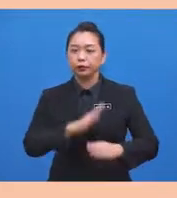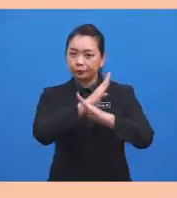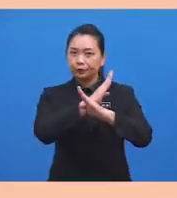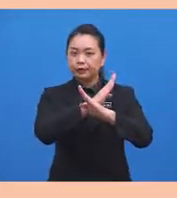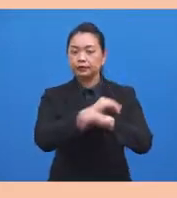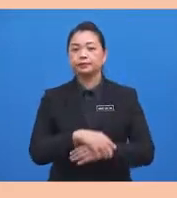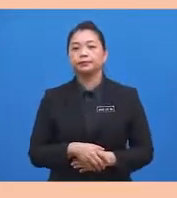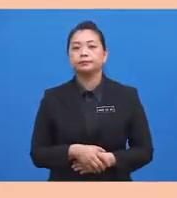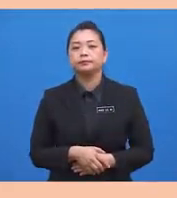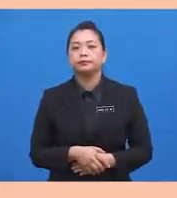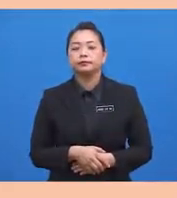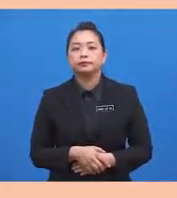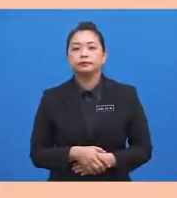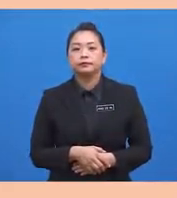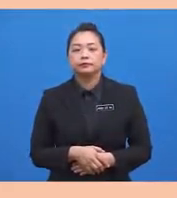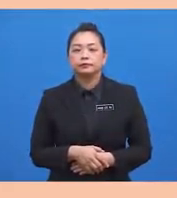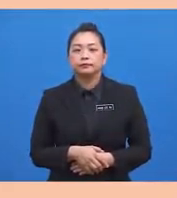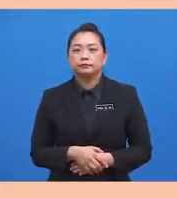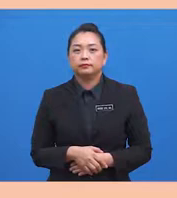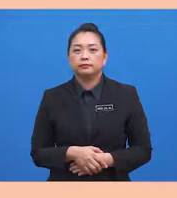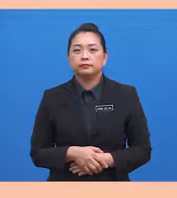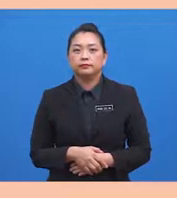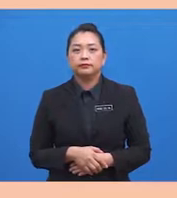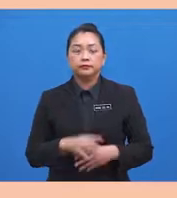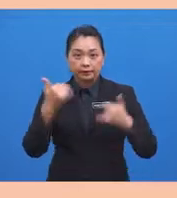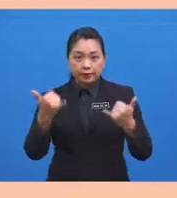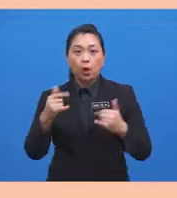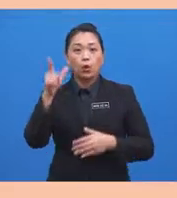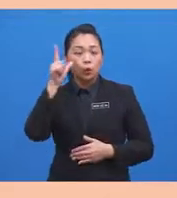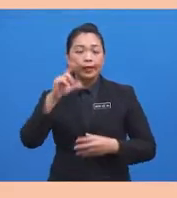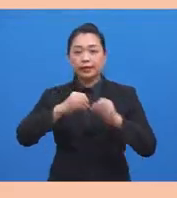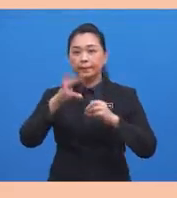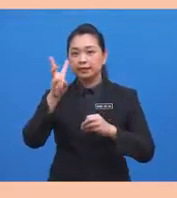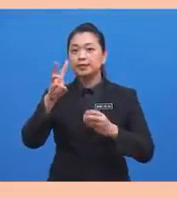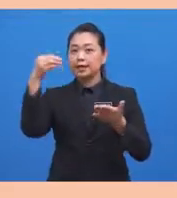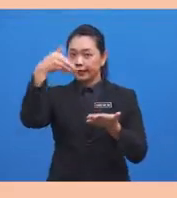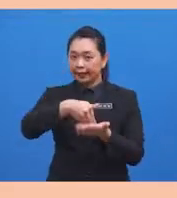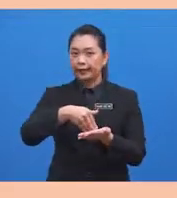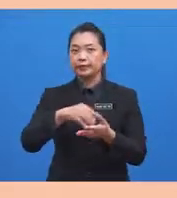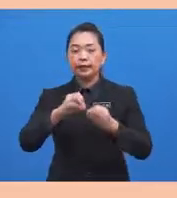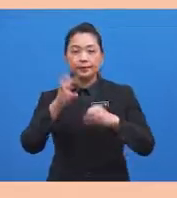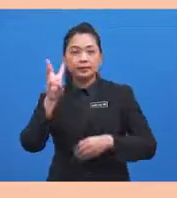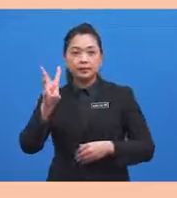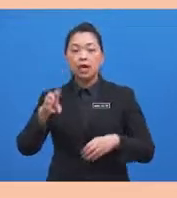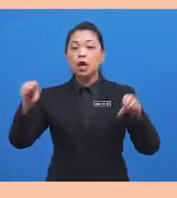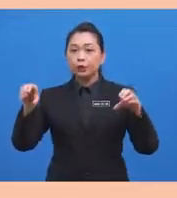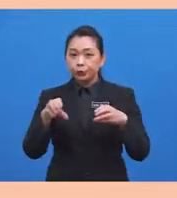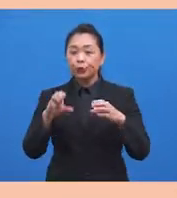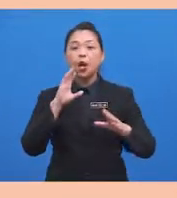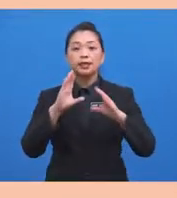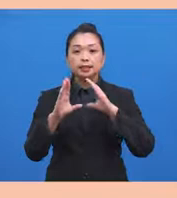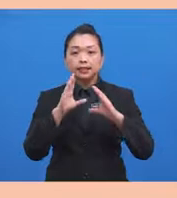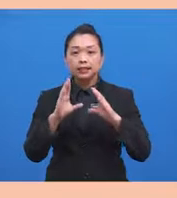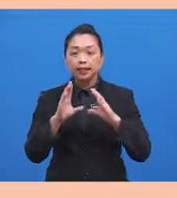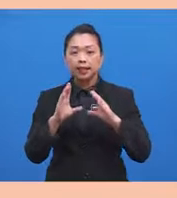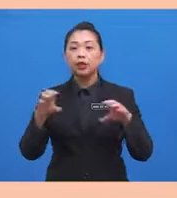protested. Now, let's take a look at number 6 again. Number 6, do or say.